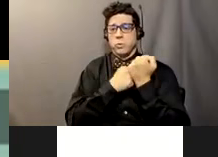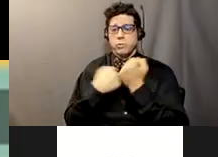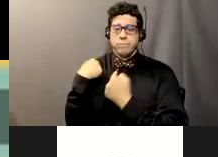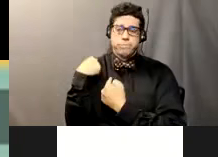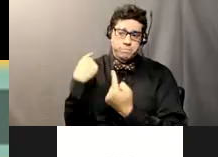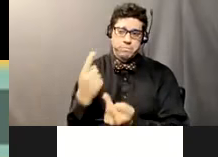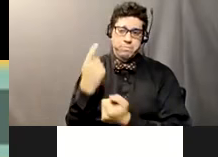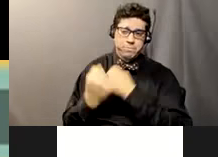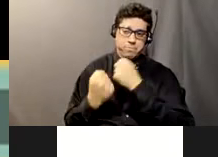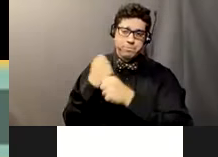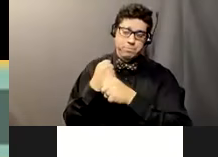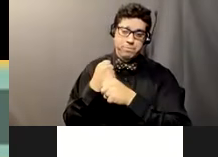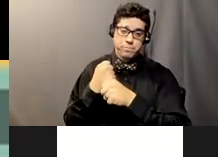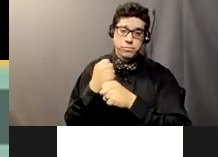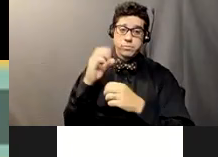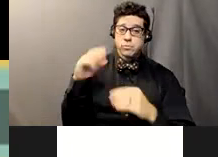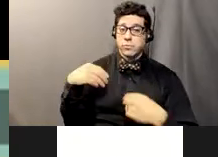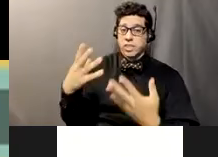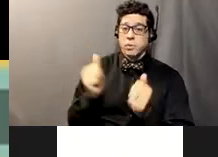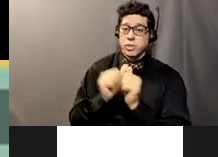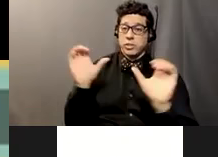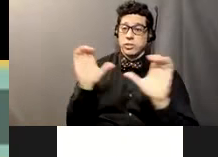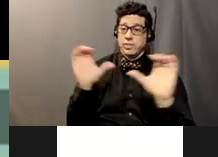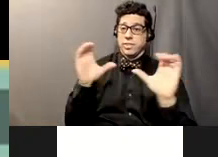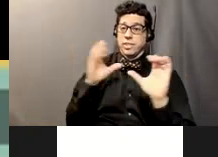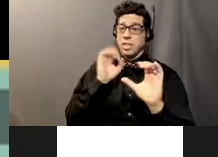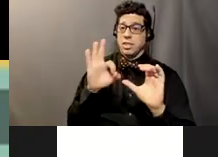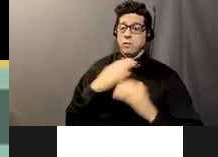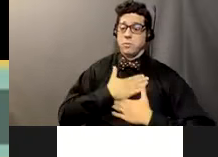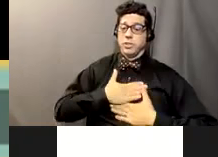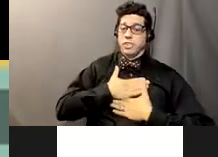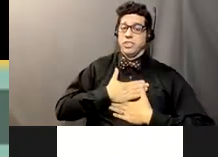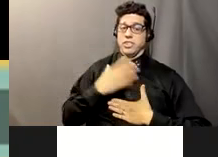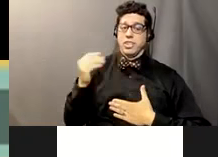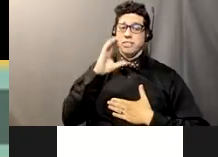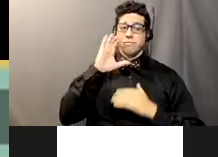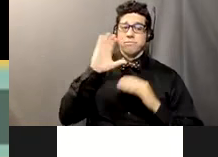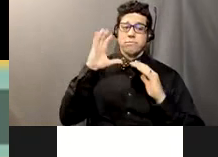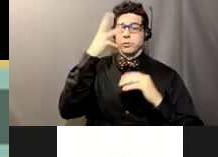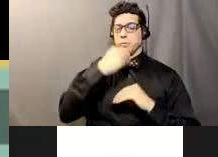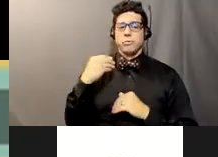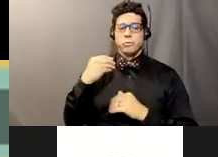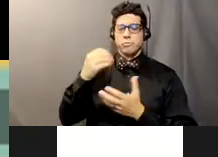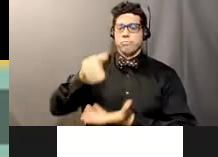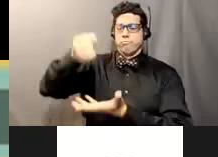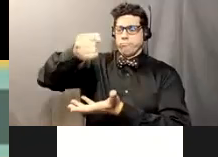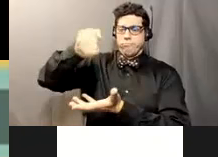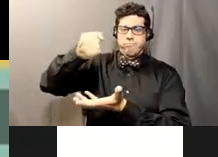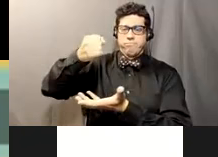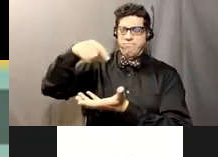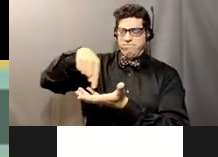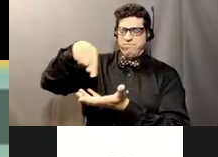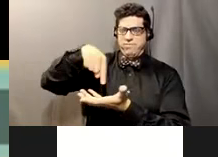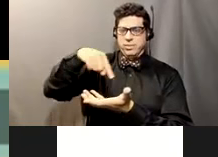of our co-chairs, liaisons, and clerical supports with certificates of appreciation and these lovely gift baskets that are full of mental